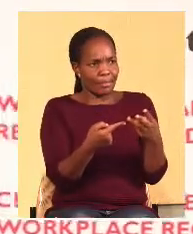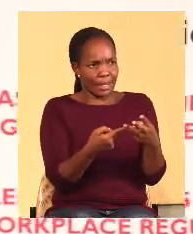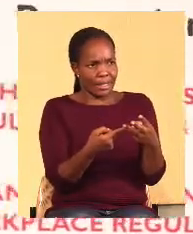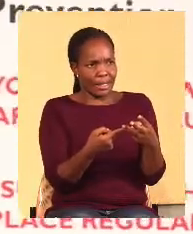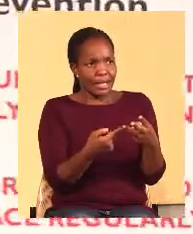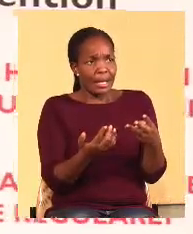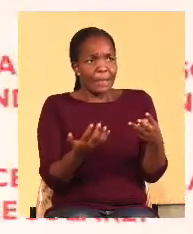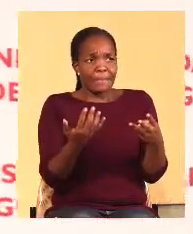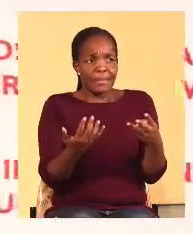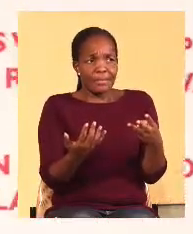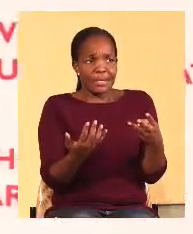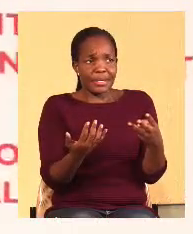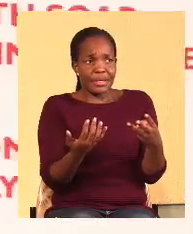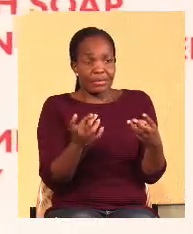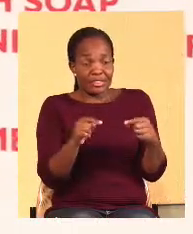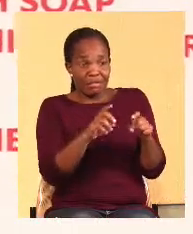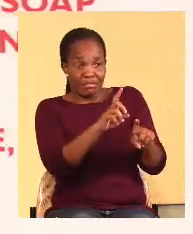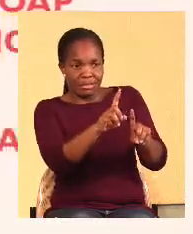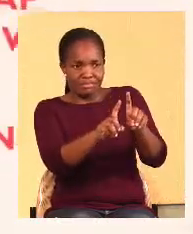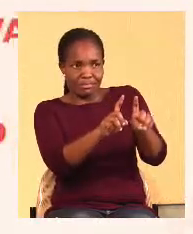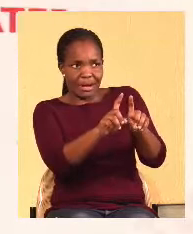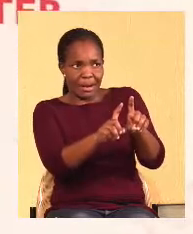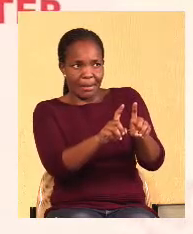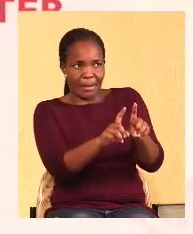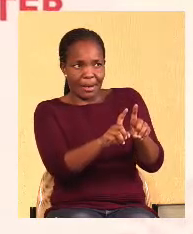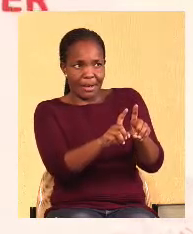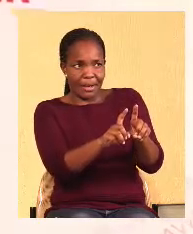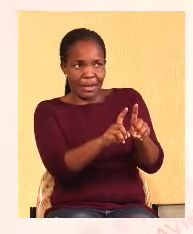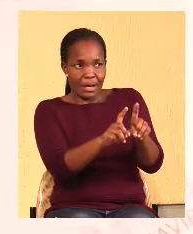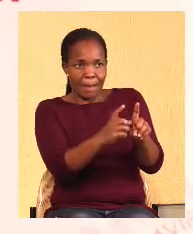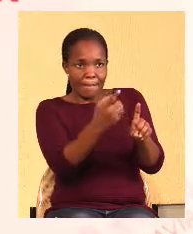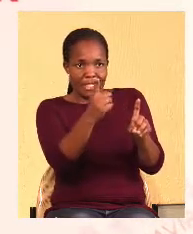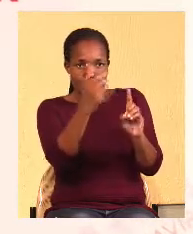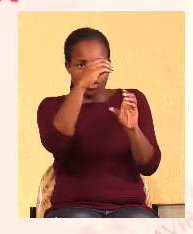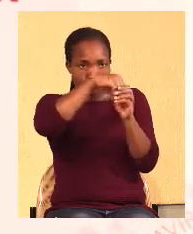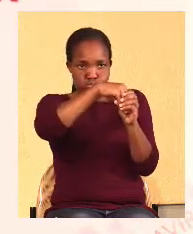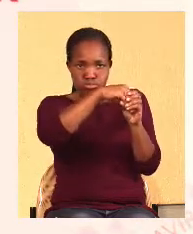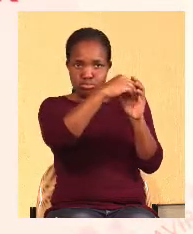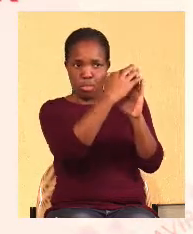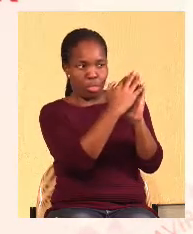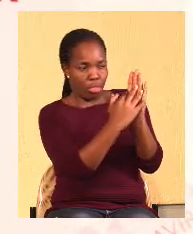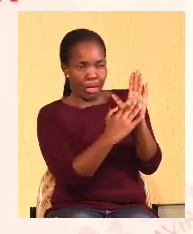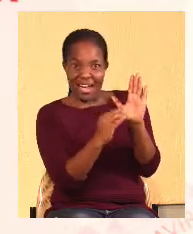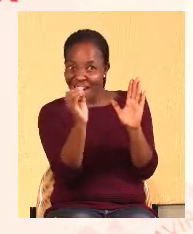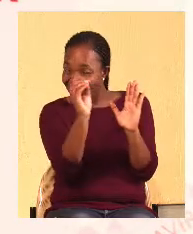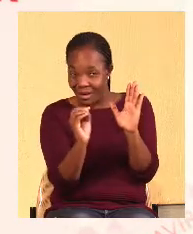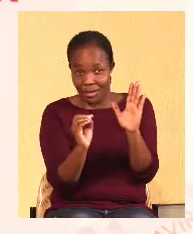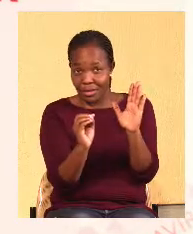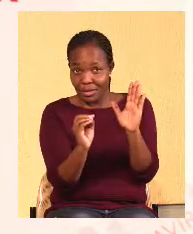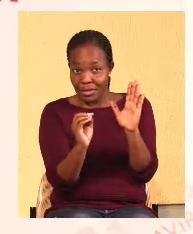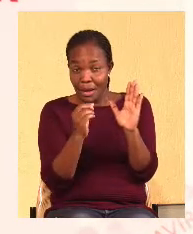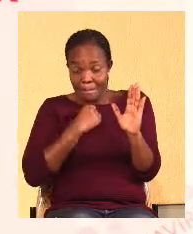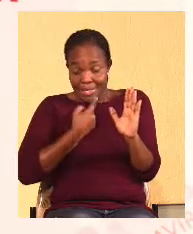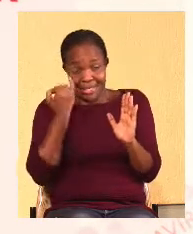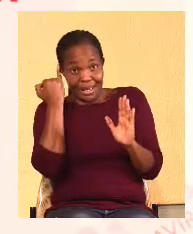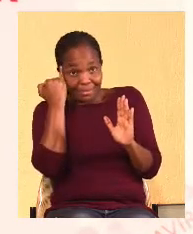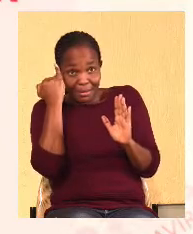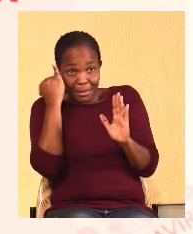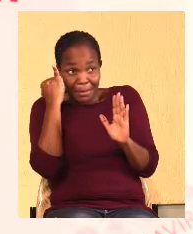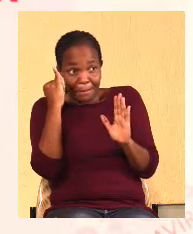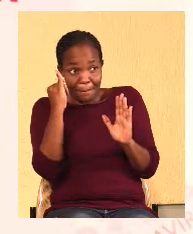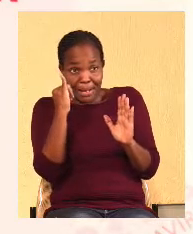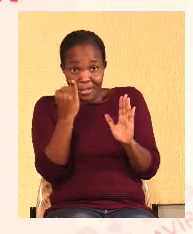of the things that I'm asking you about is not on your, or is some of the things that I'm having might be also on